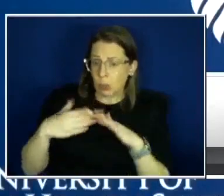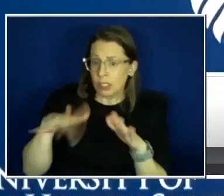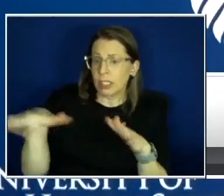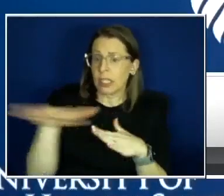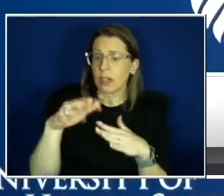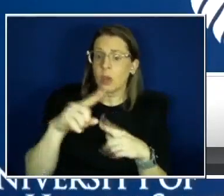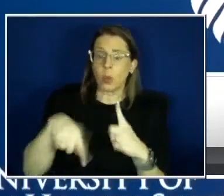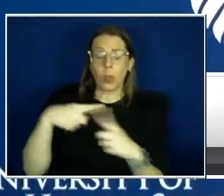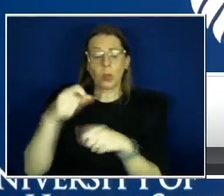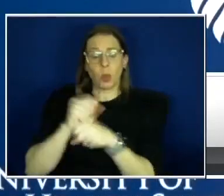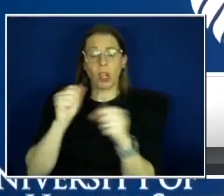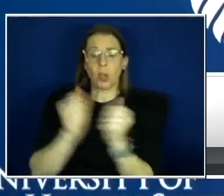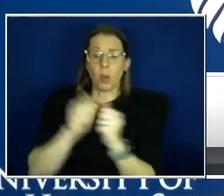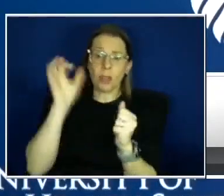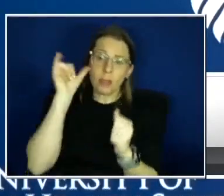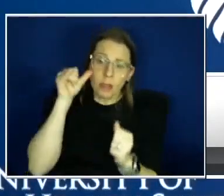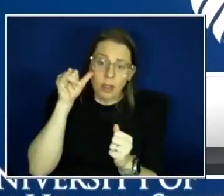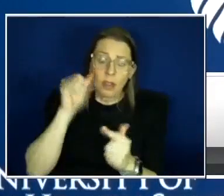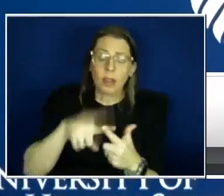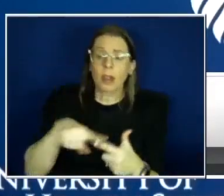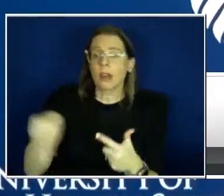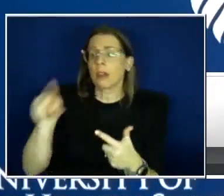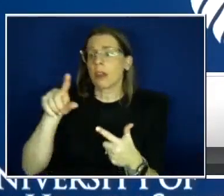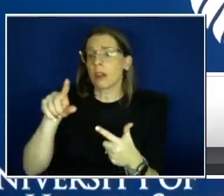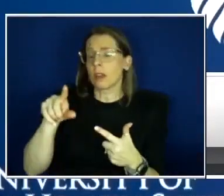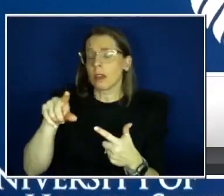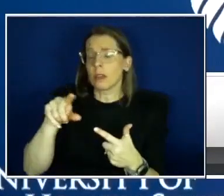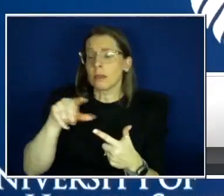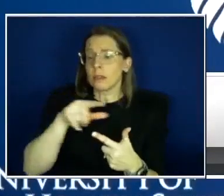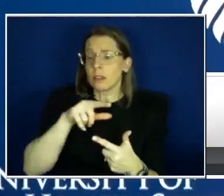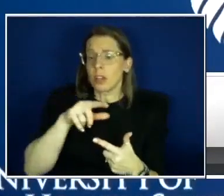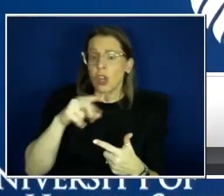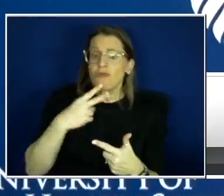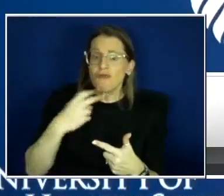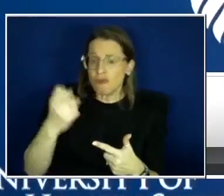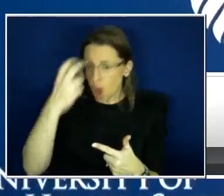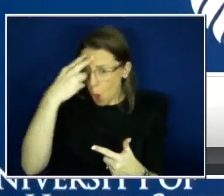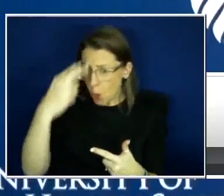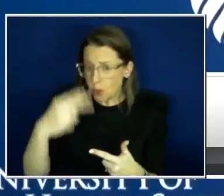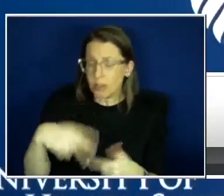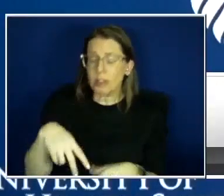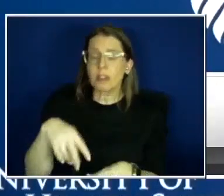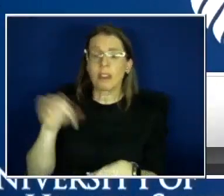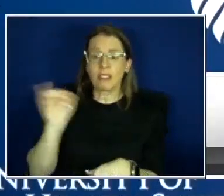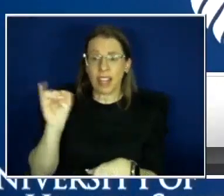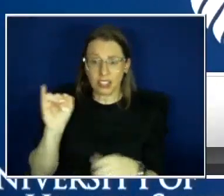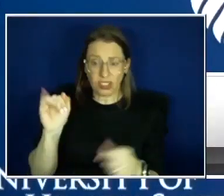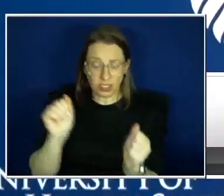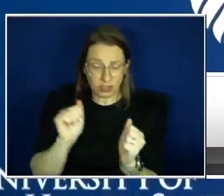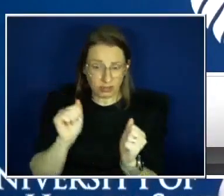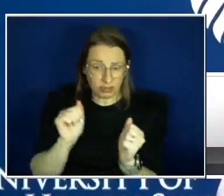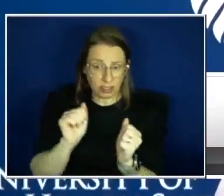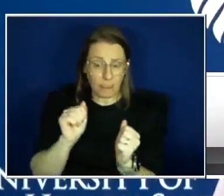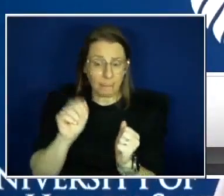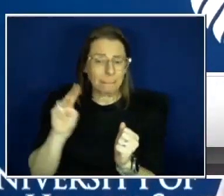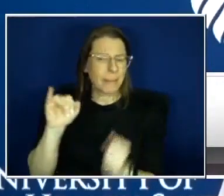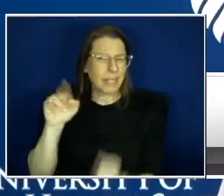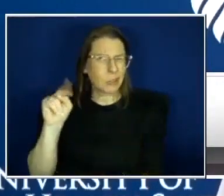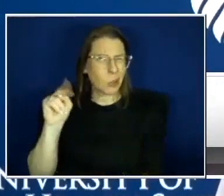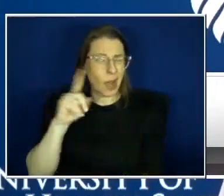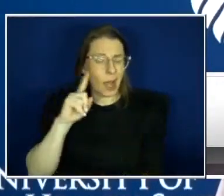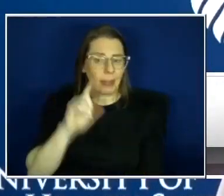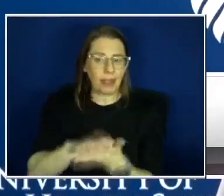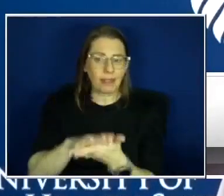livestock, such as cows. We've also seen goats that were infected recently with avian influenza up in Minnesota, I believe. But working